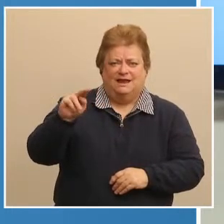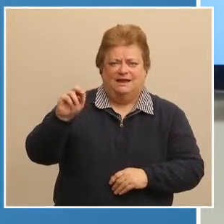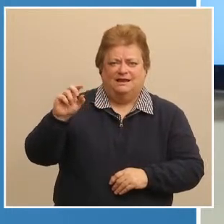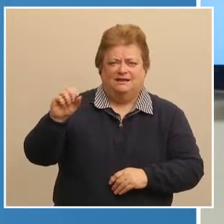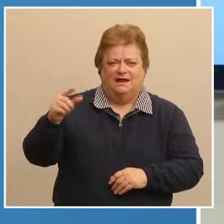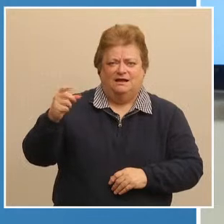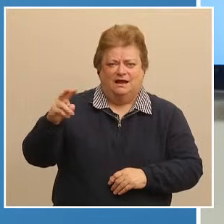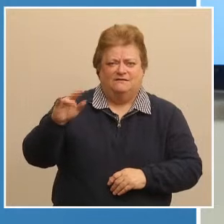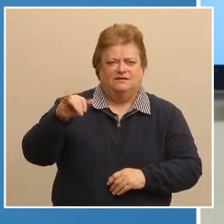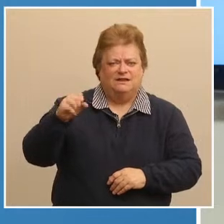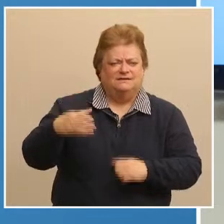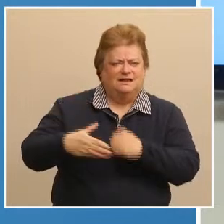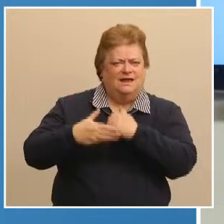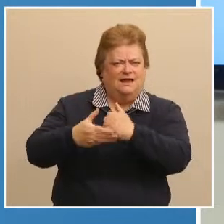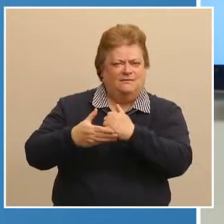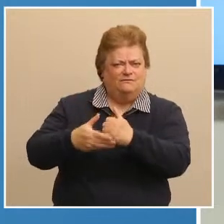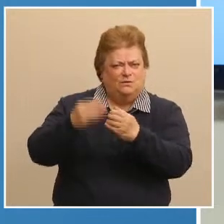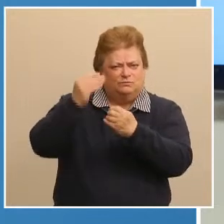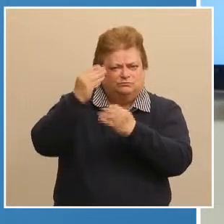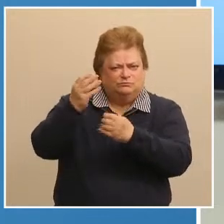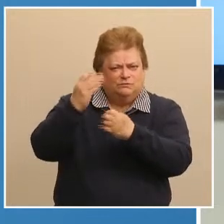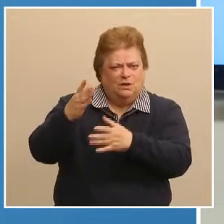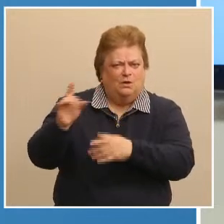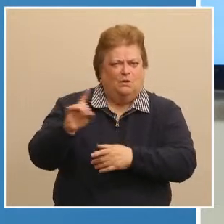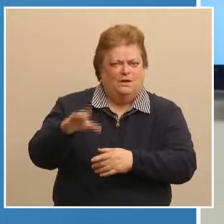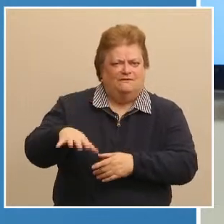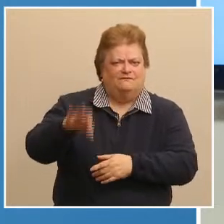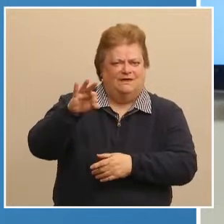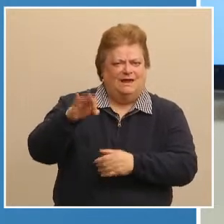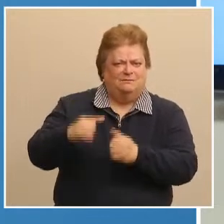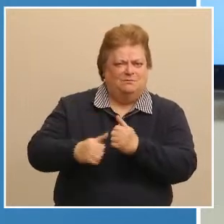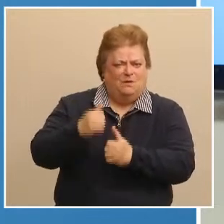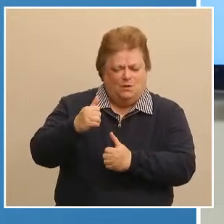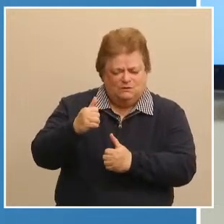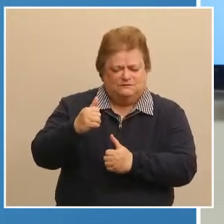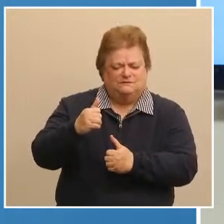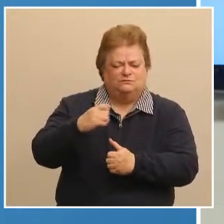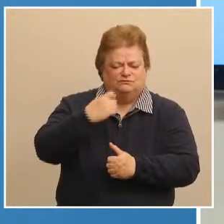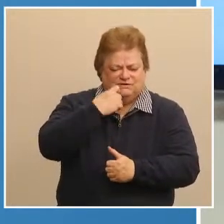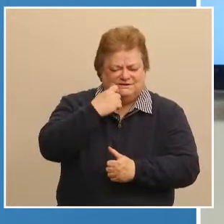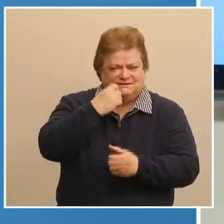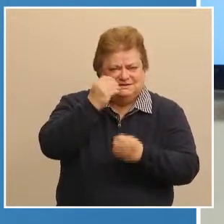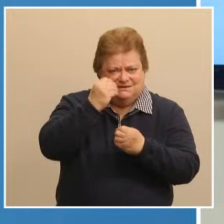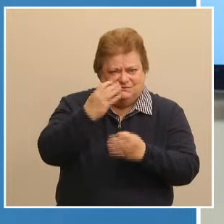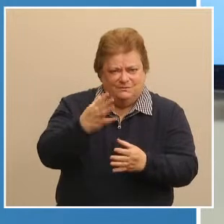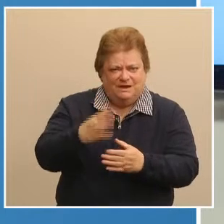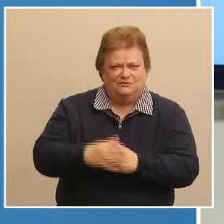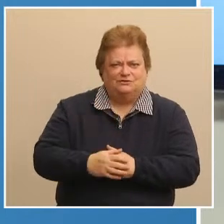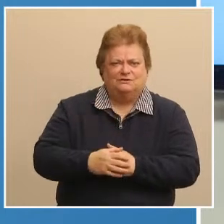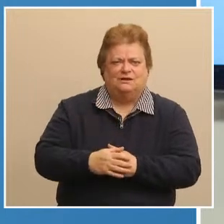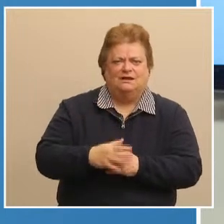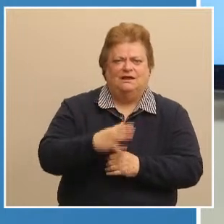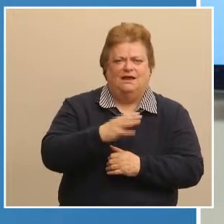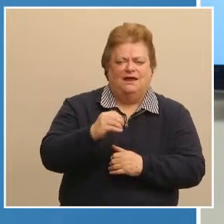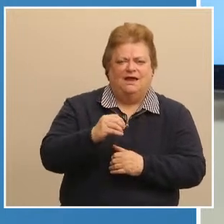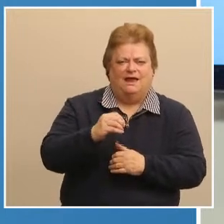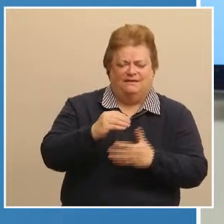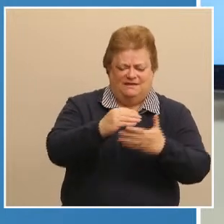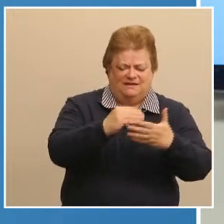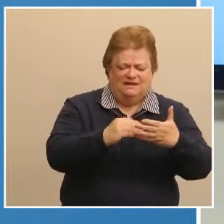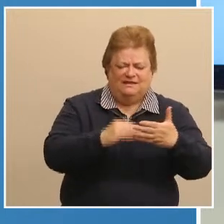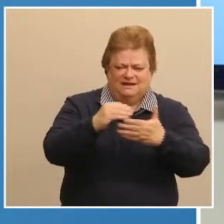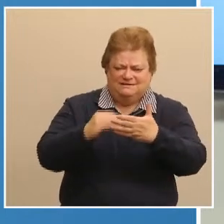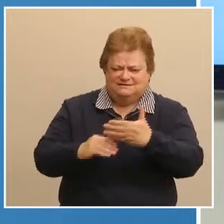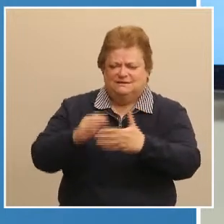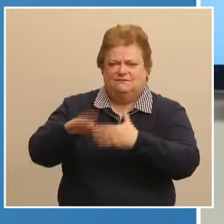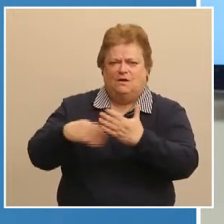covid19.lincoln.ne.gov is a helpful resource where you can find the latest vaccine information along with the list of all the priority groups in